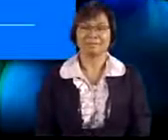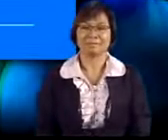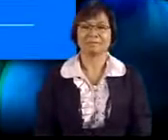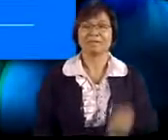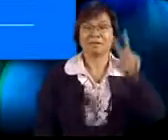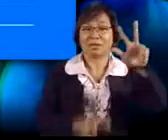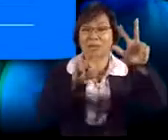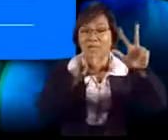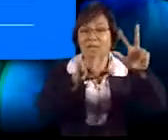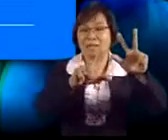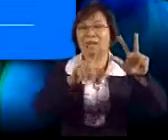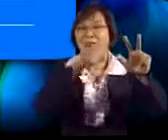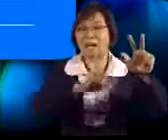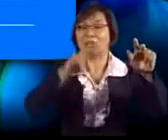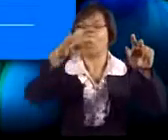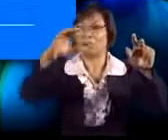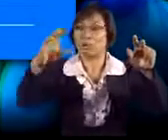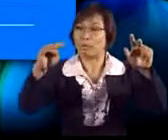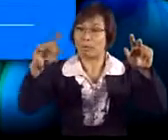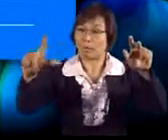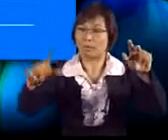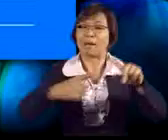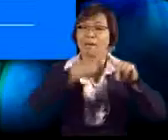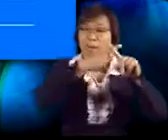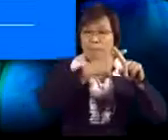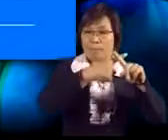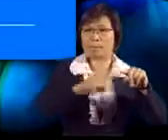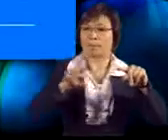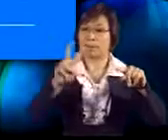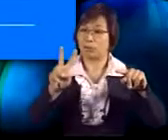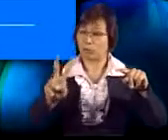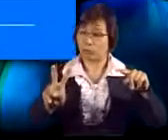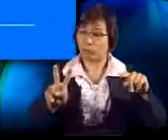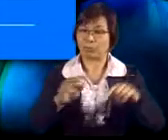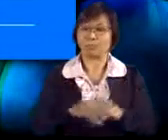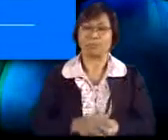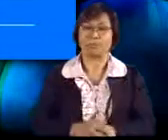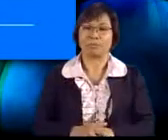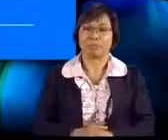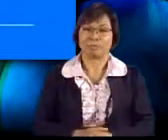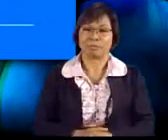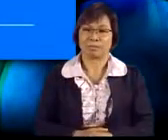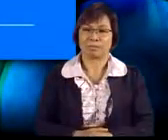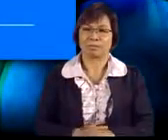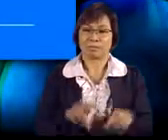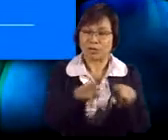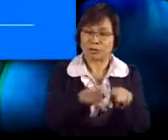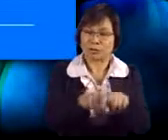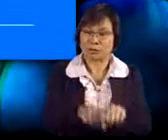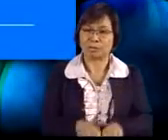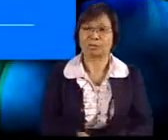Three liters and 200 milliliters multiplies 2 equals to